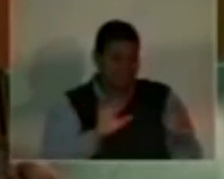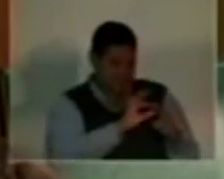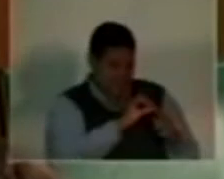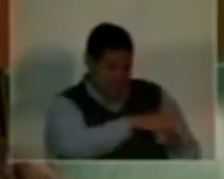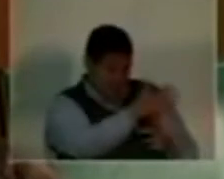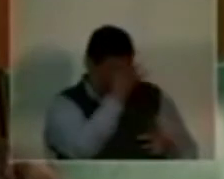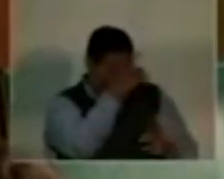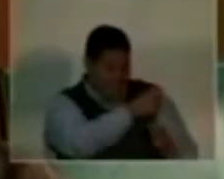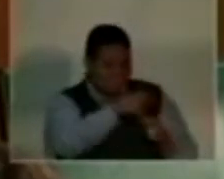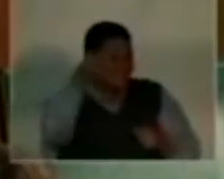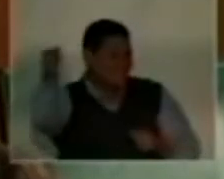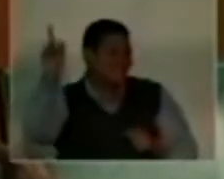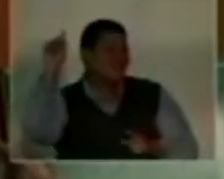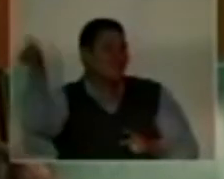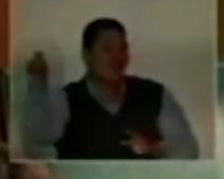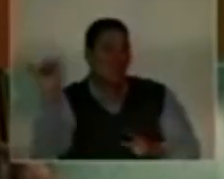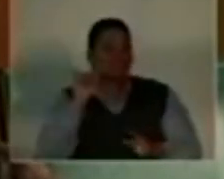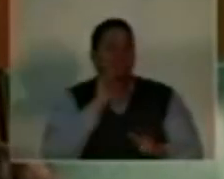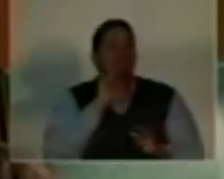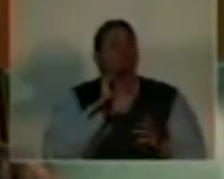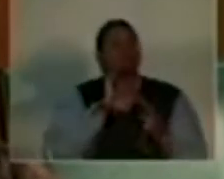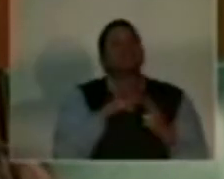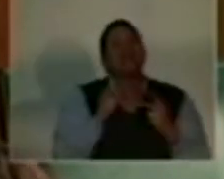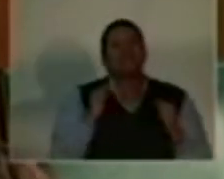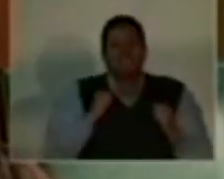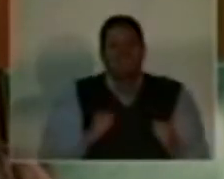brightest, as it would select the fittest.